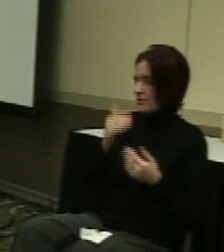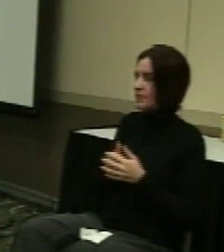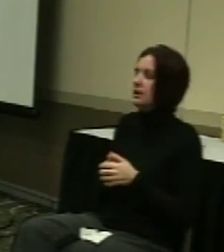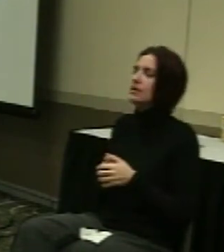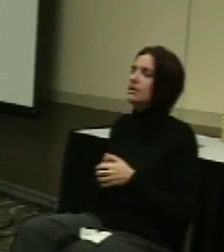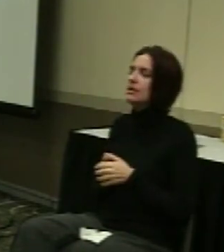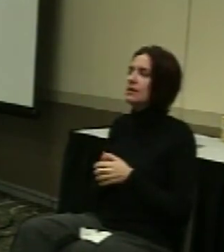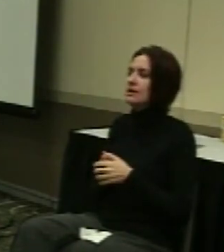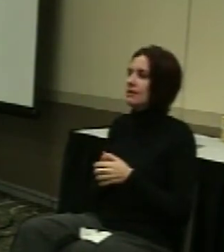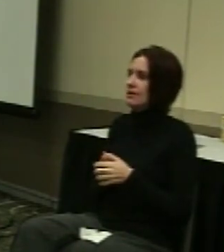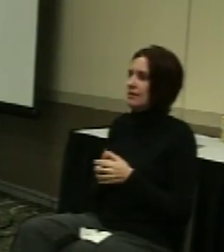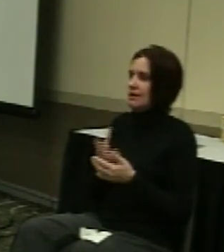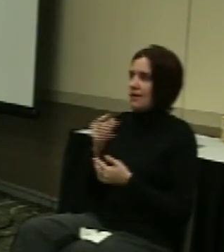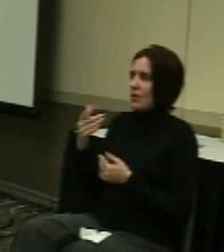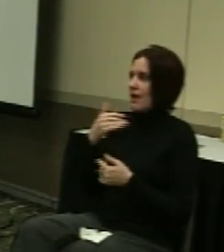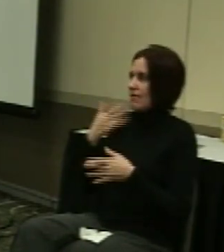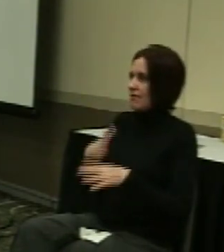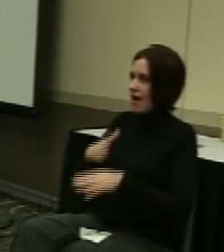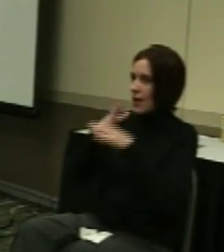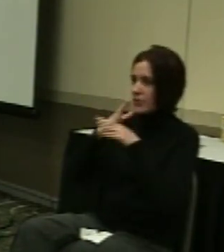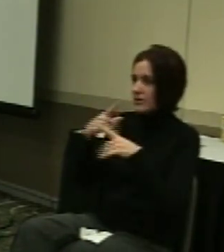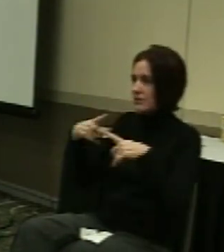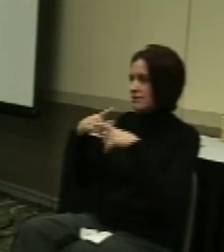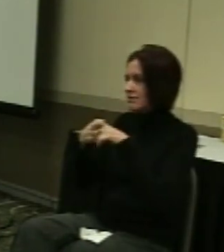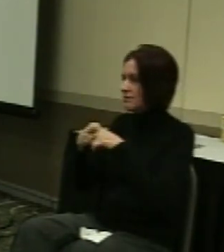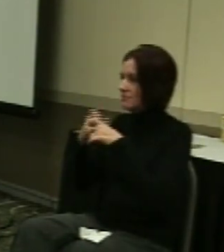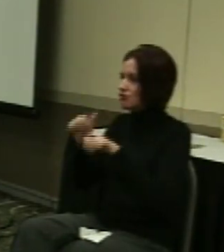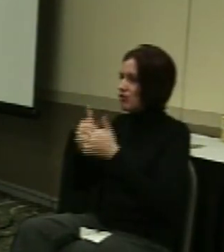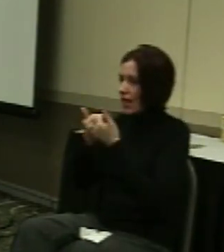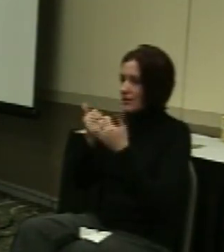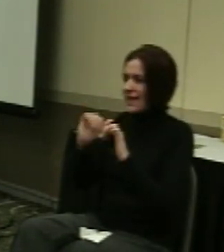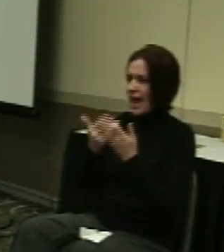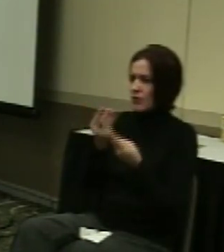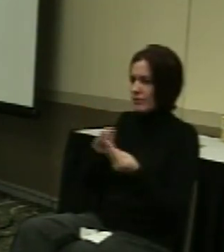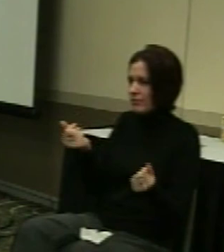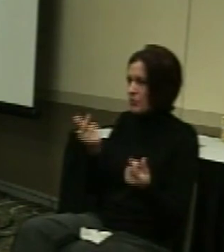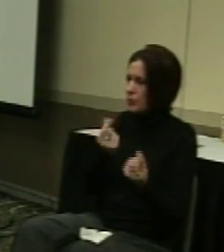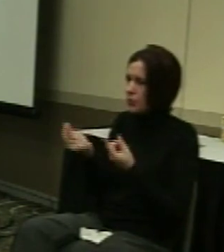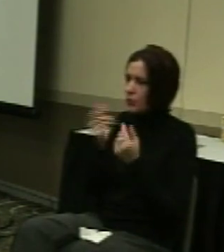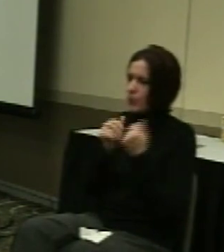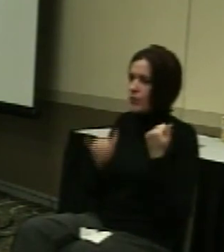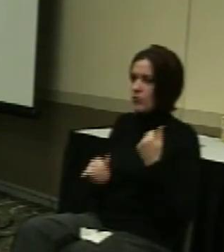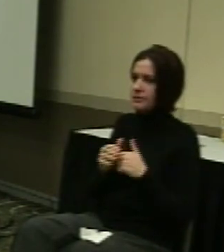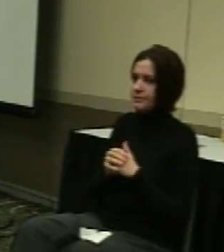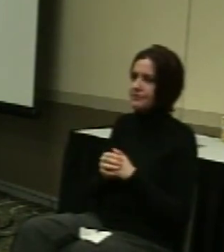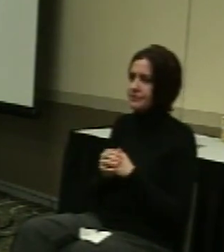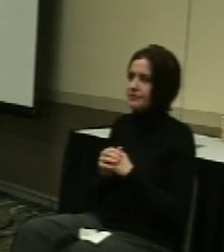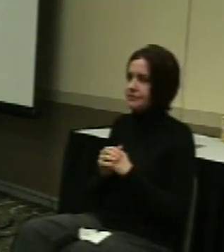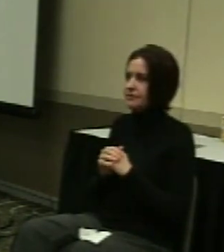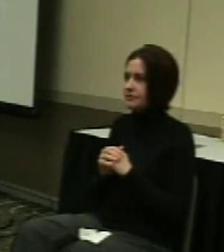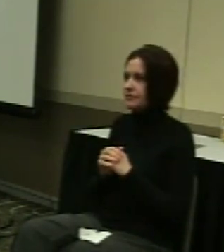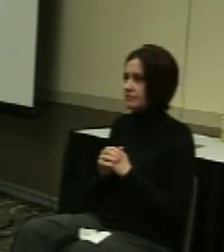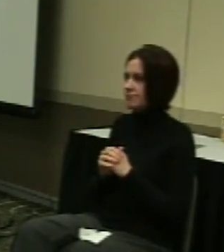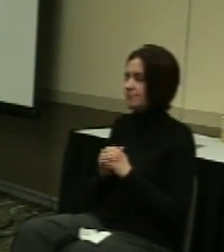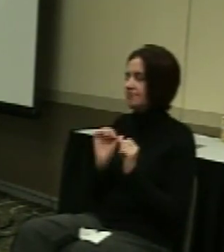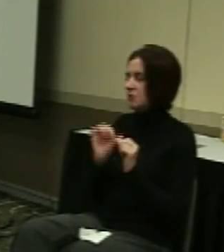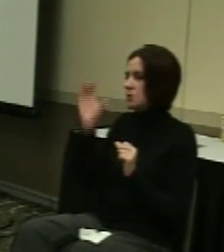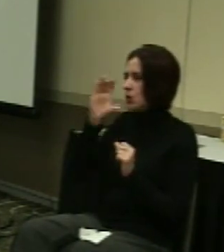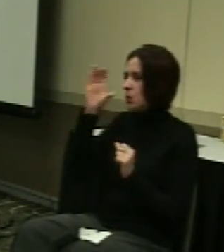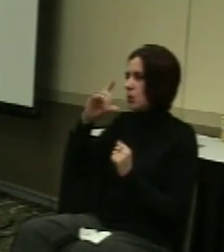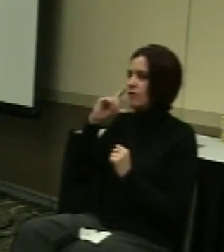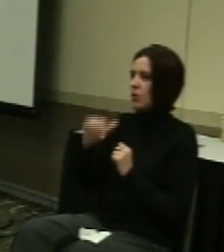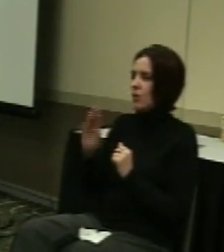and interesting challenges all along the way. You know, you keep looking for a magic wand or a